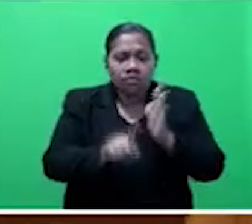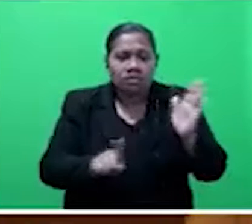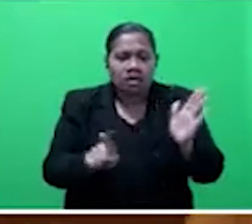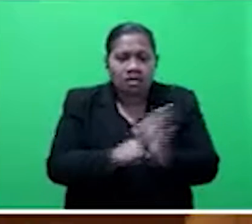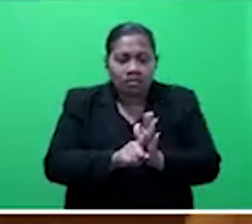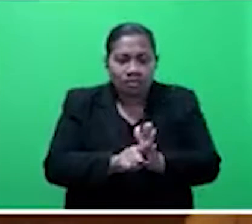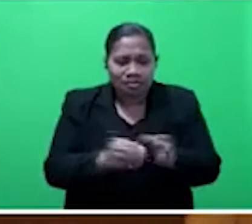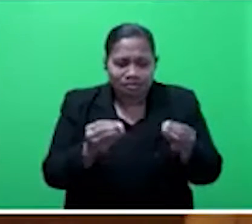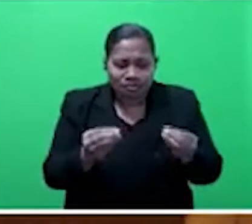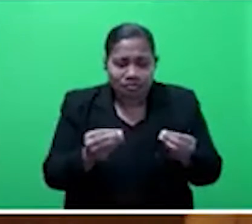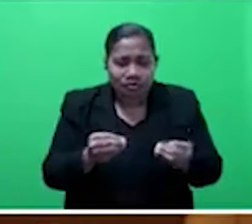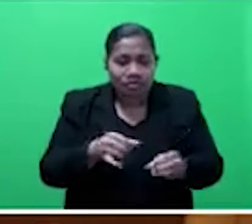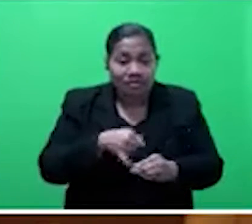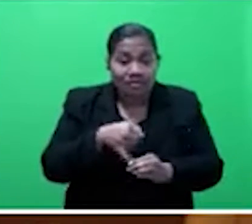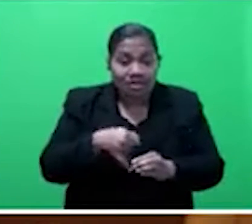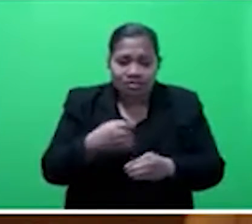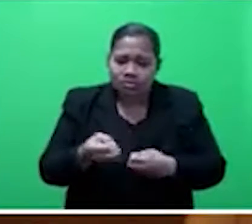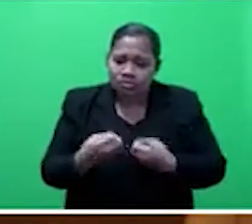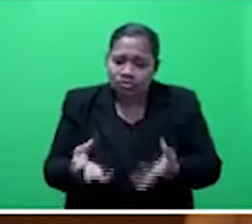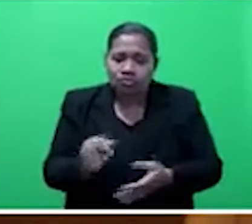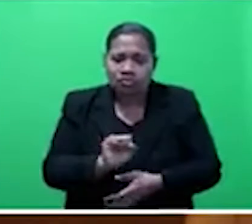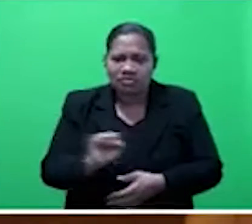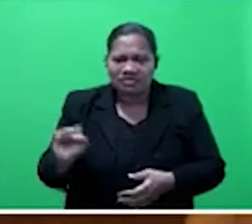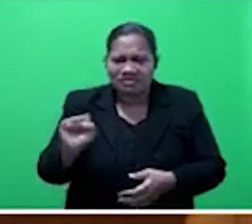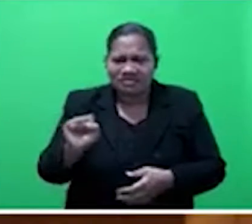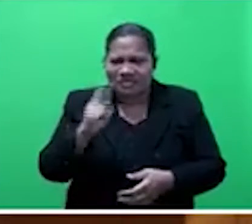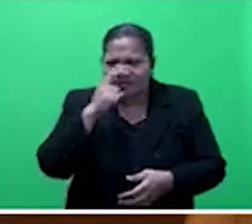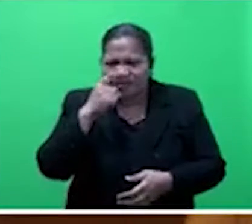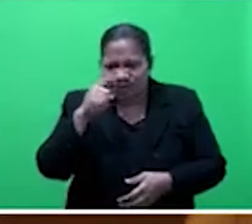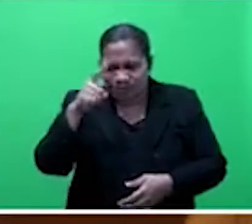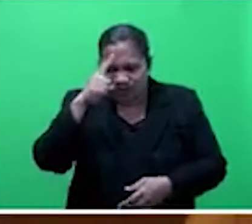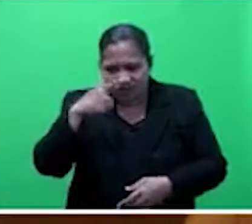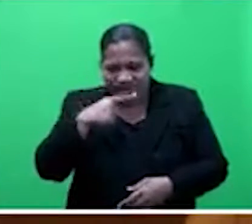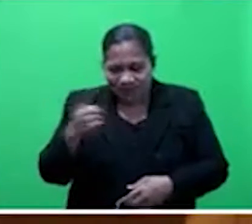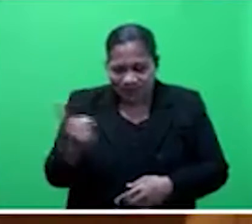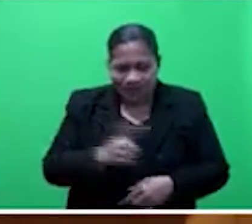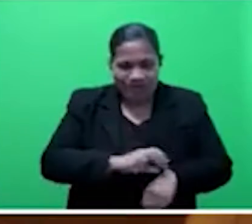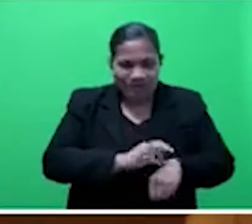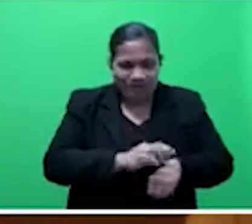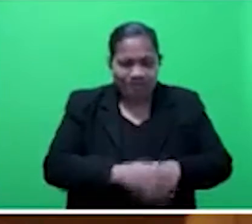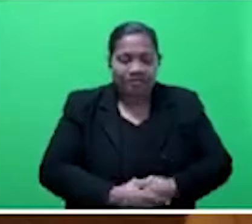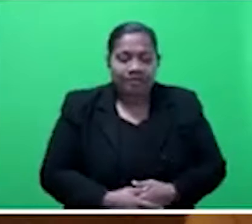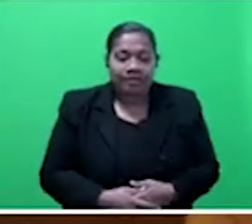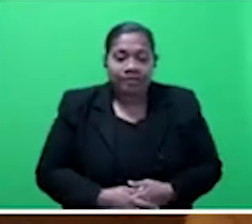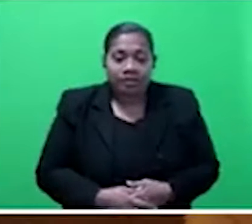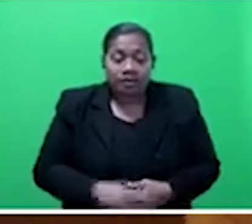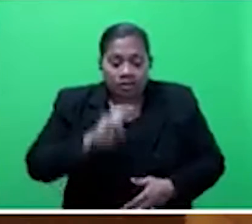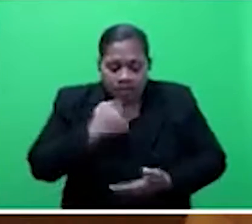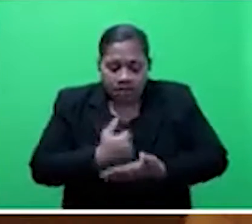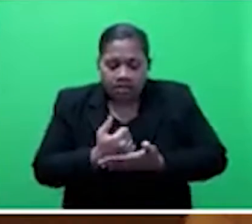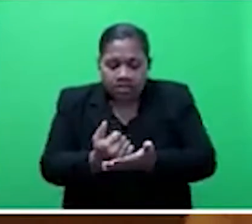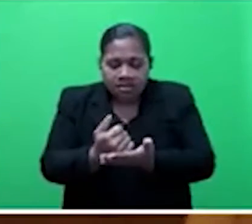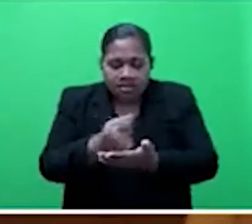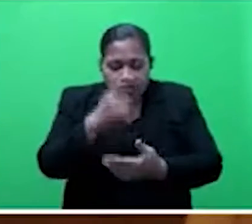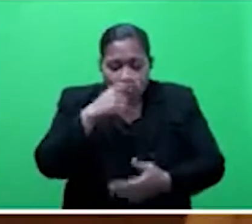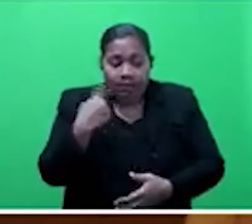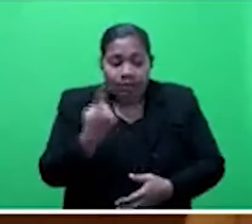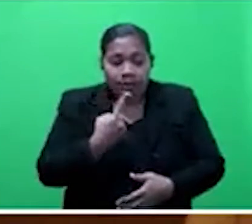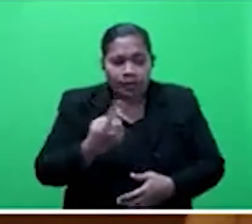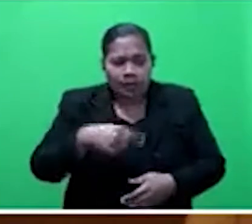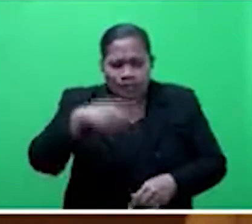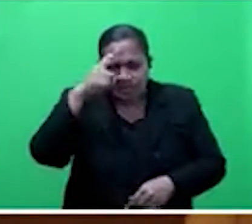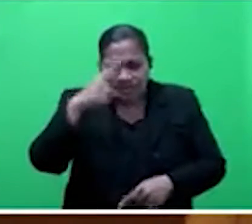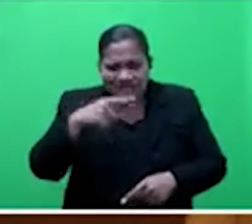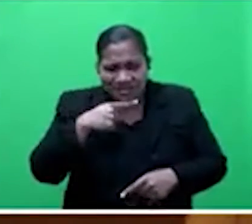medicines for their patients. This will assist patients seen after normal working hours when pharmacies